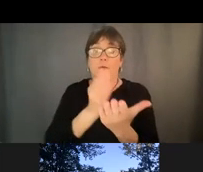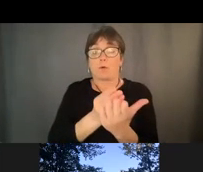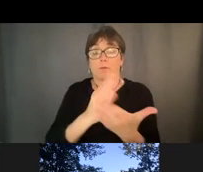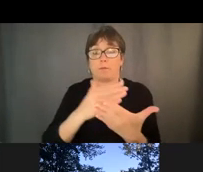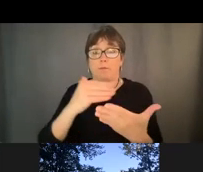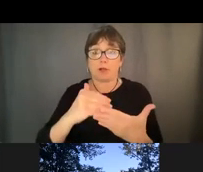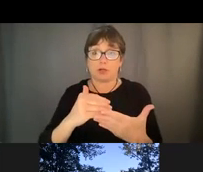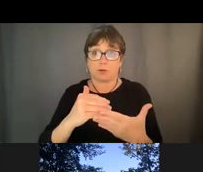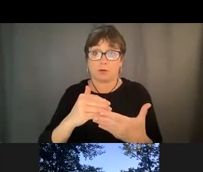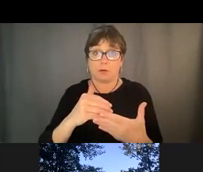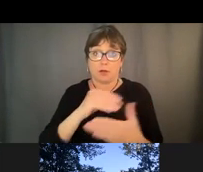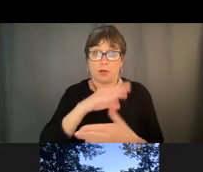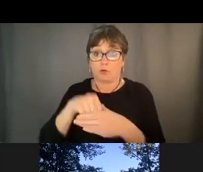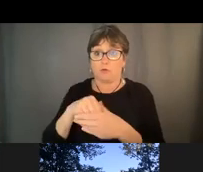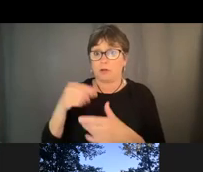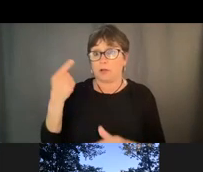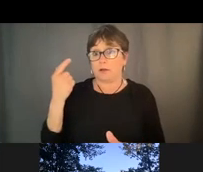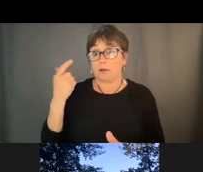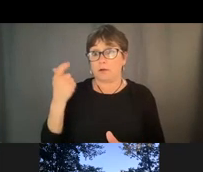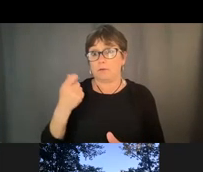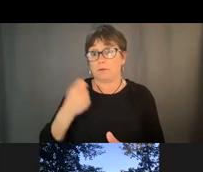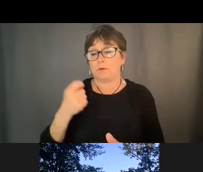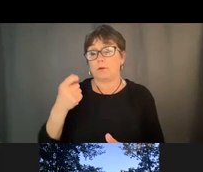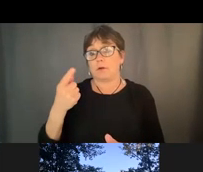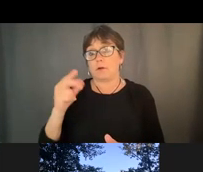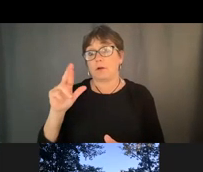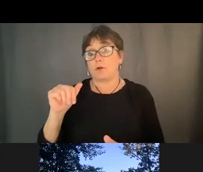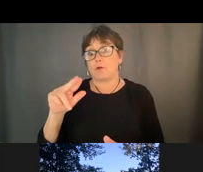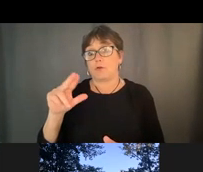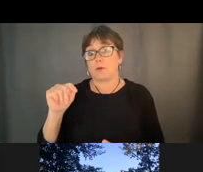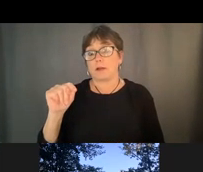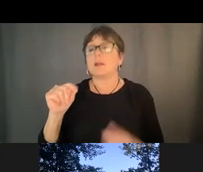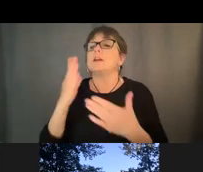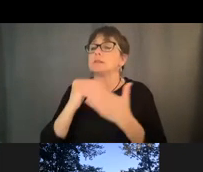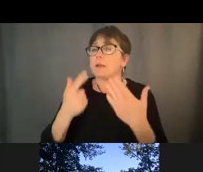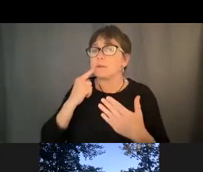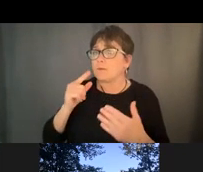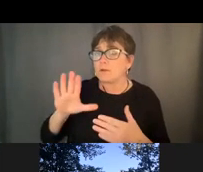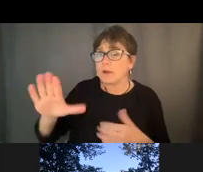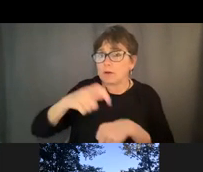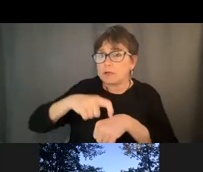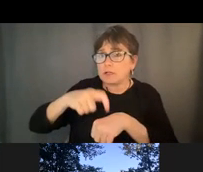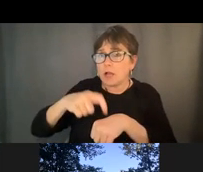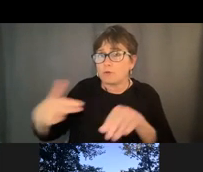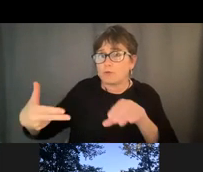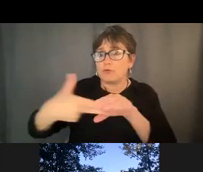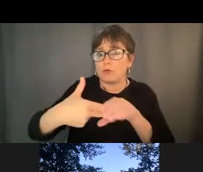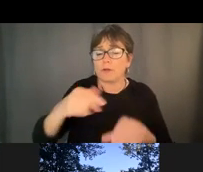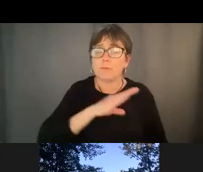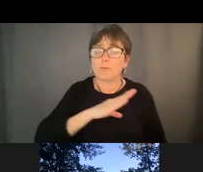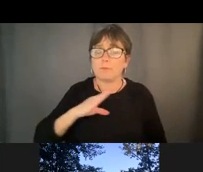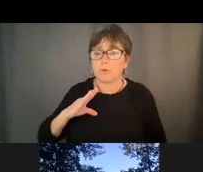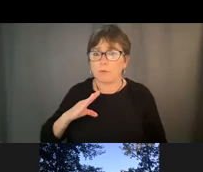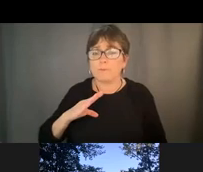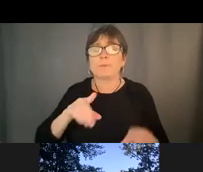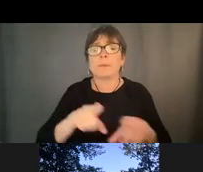for. And some of it is for their time to just be a board member, but then they have the opportunity to